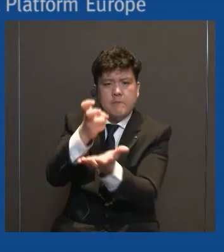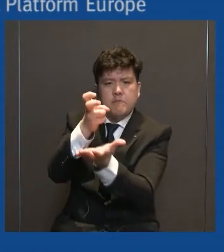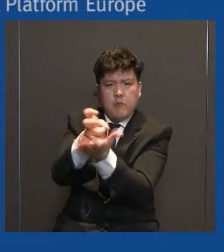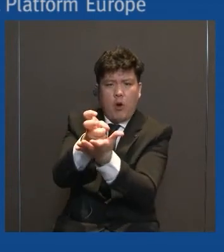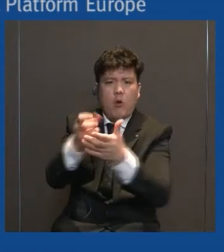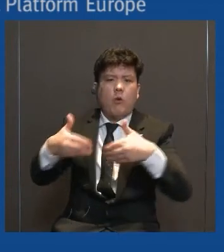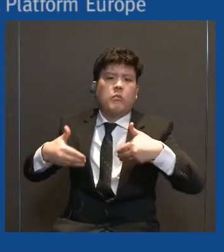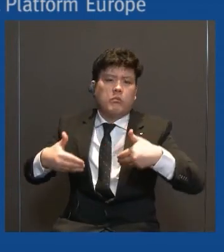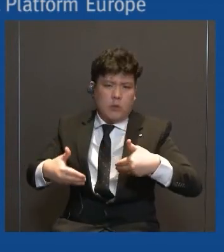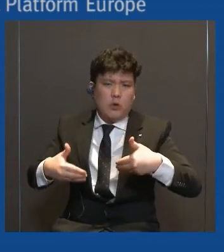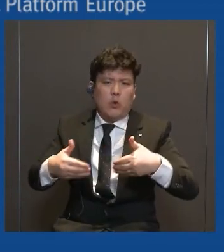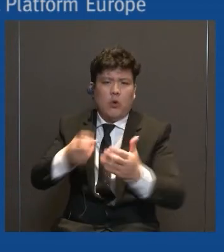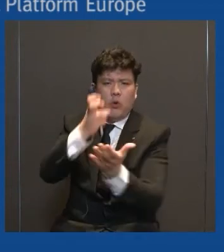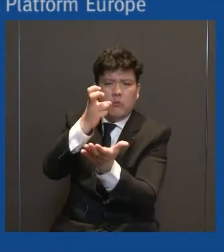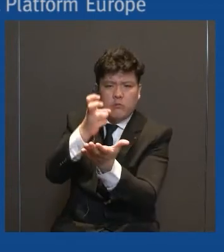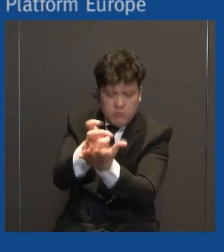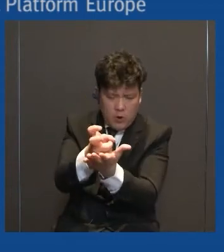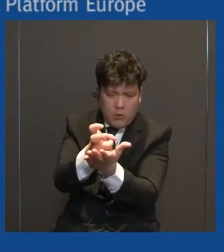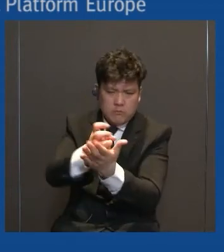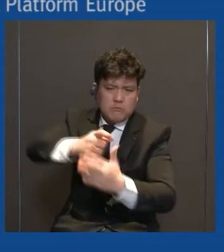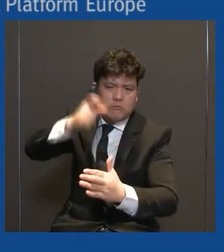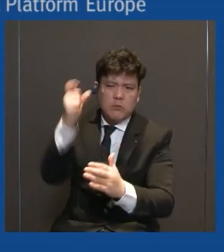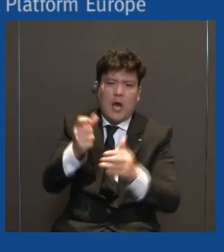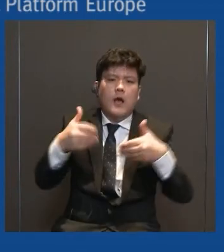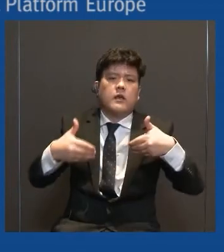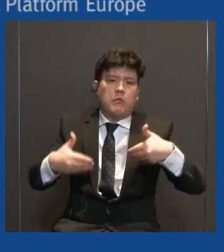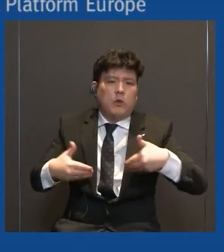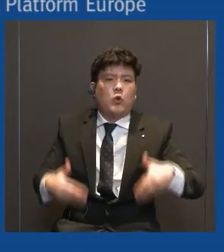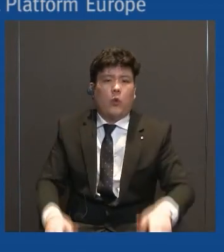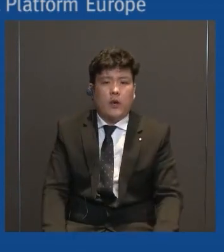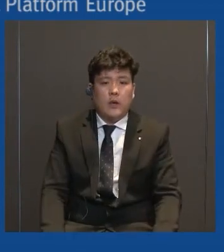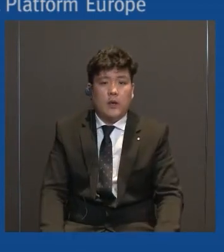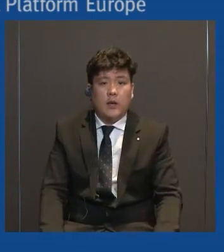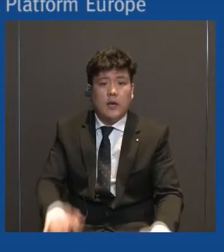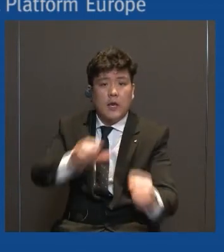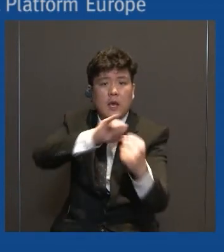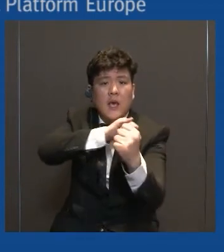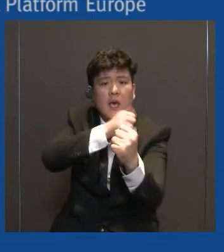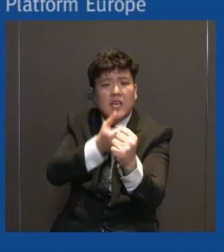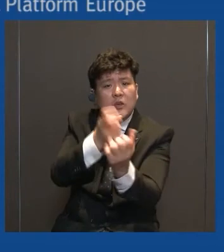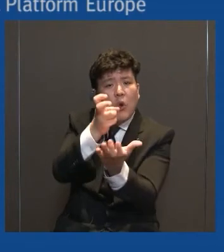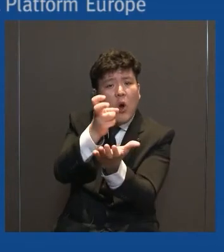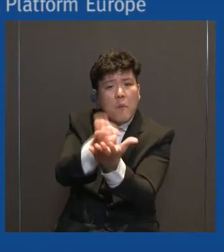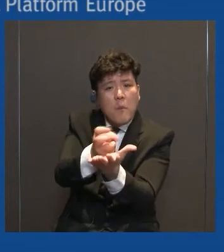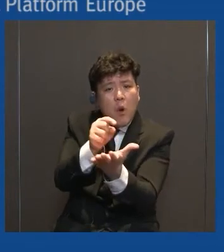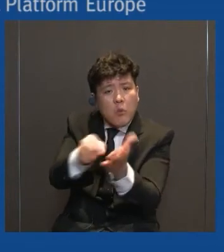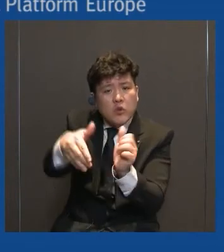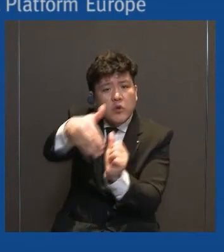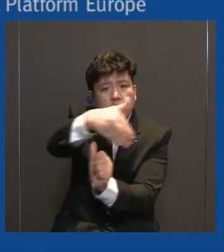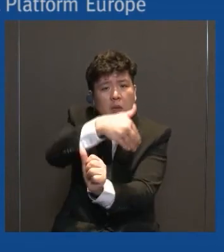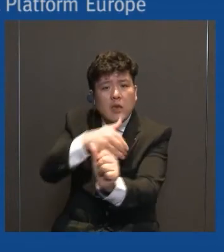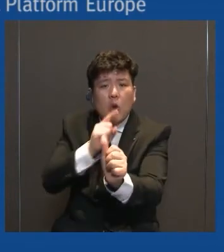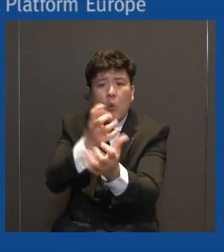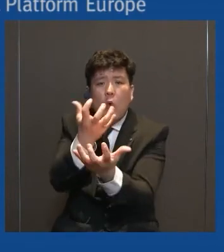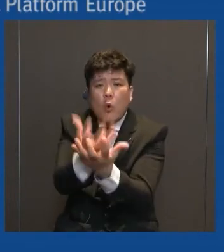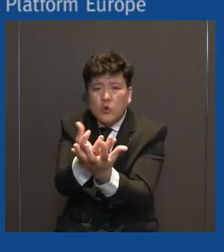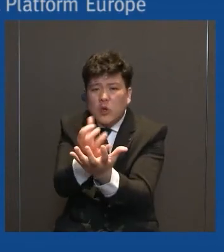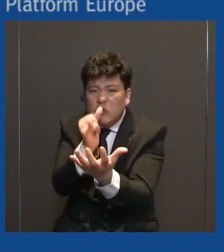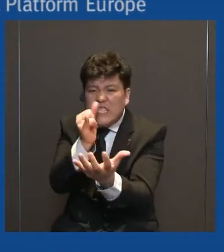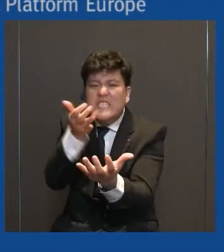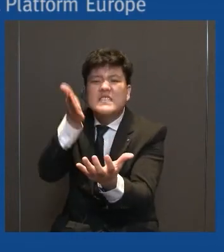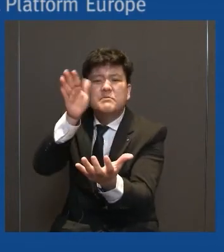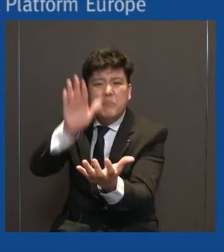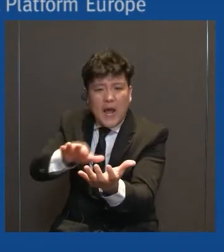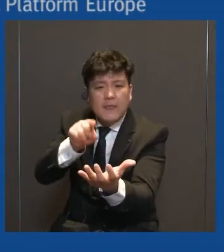rights law that we have today, as mentioned in the background paper, is actually ill-equipped to address the violations that we have seen during